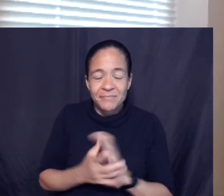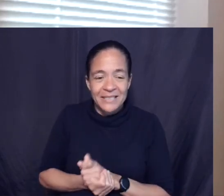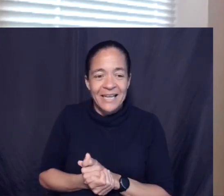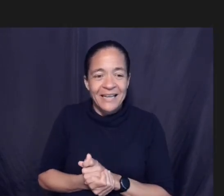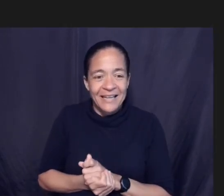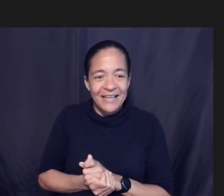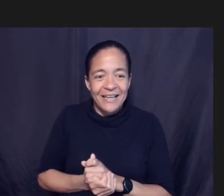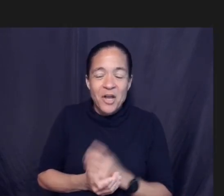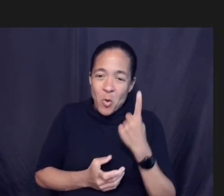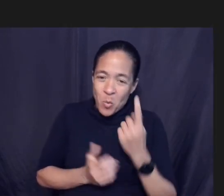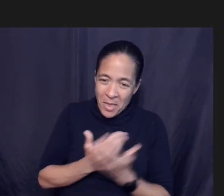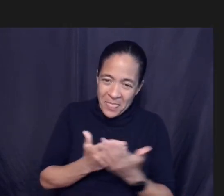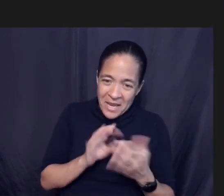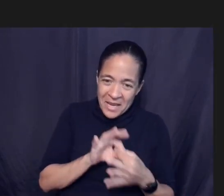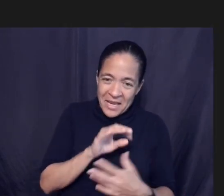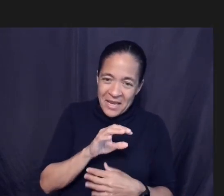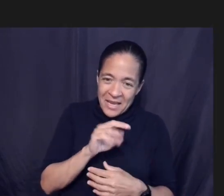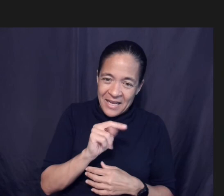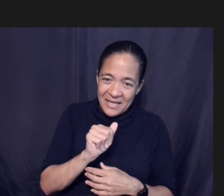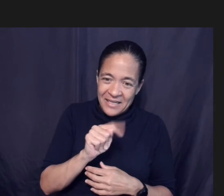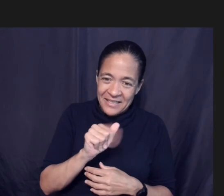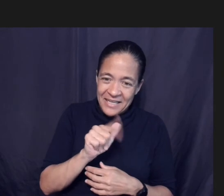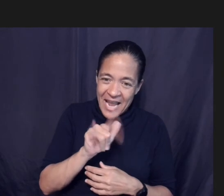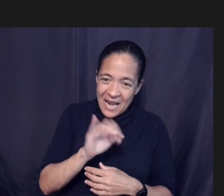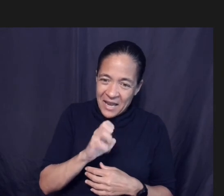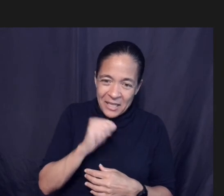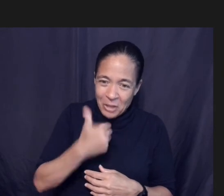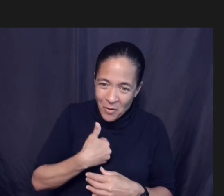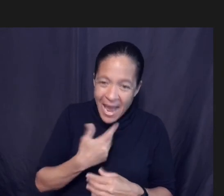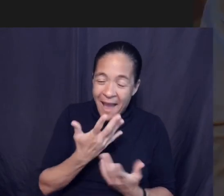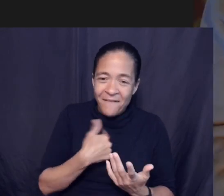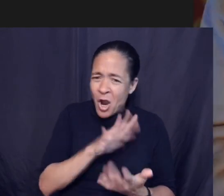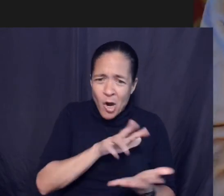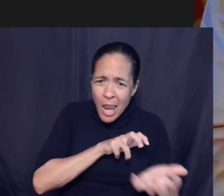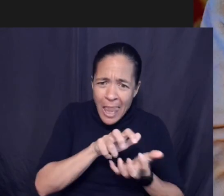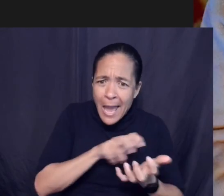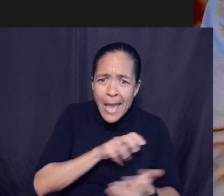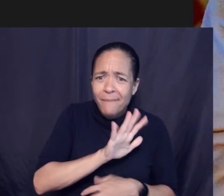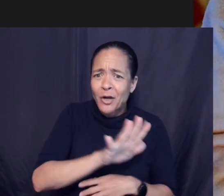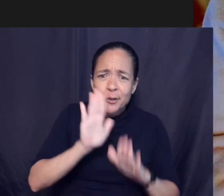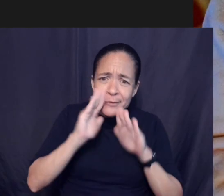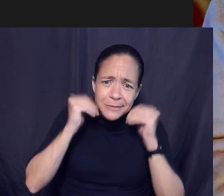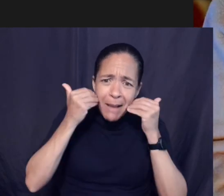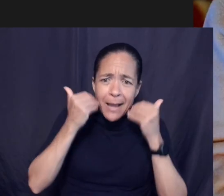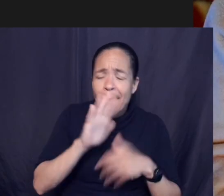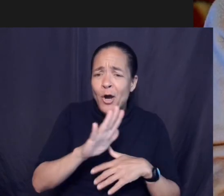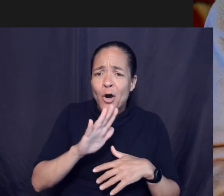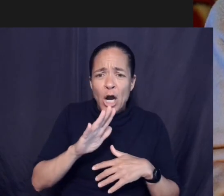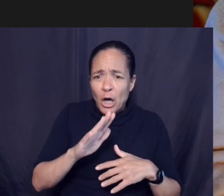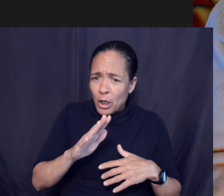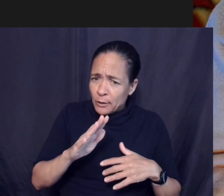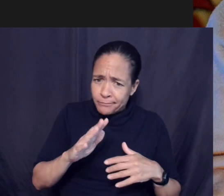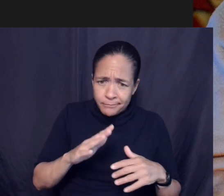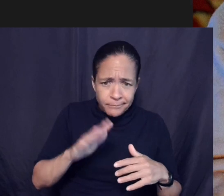I don't think I just have one thing with Natalie. It's, her laugh, her smile, her persistence,